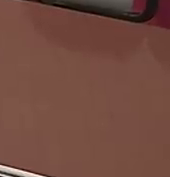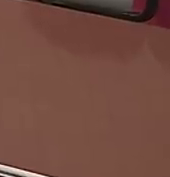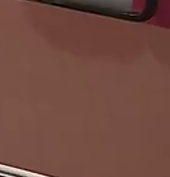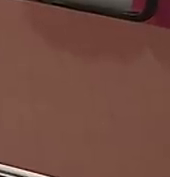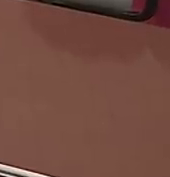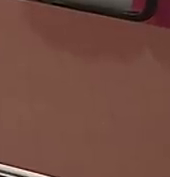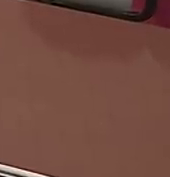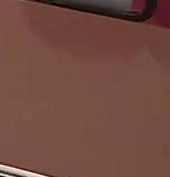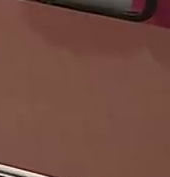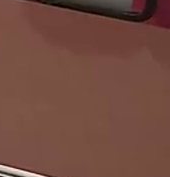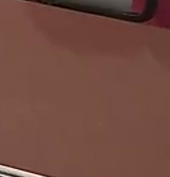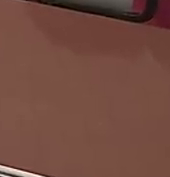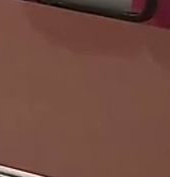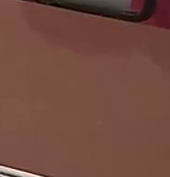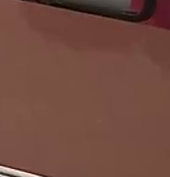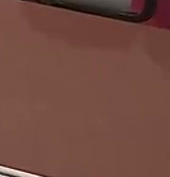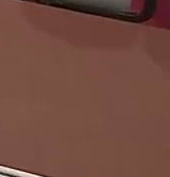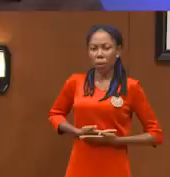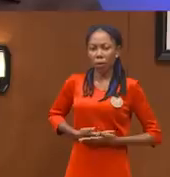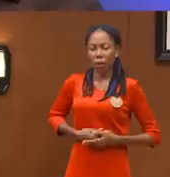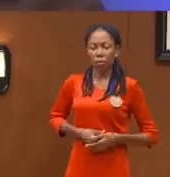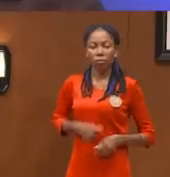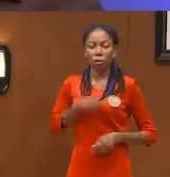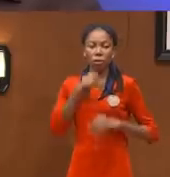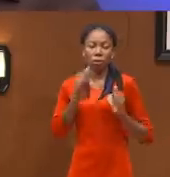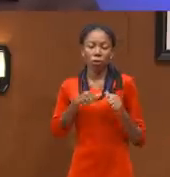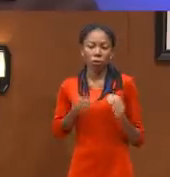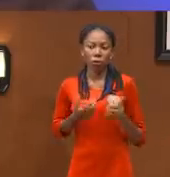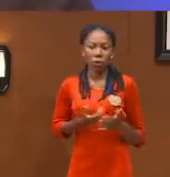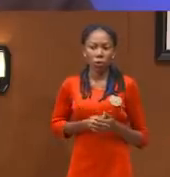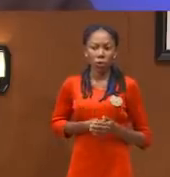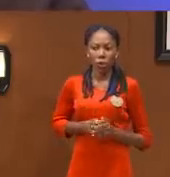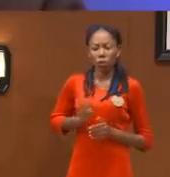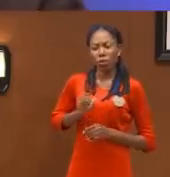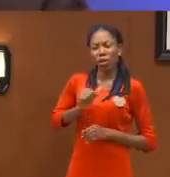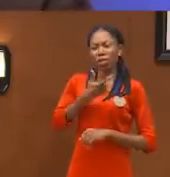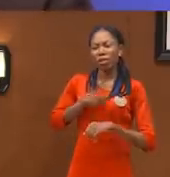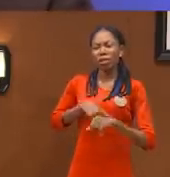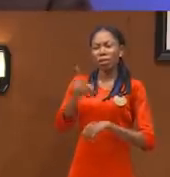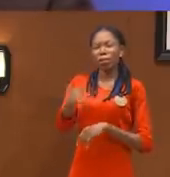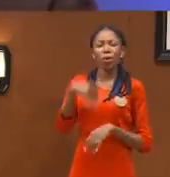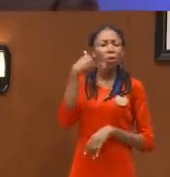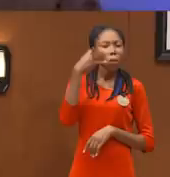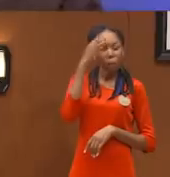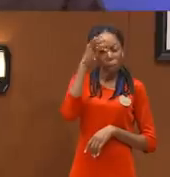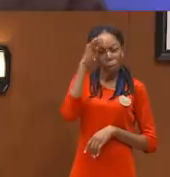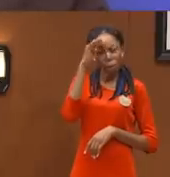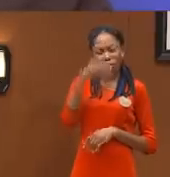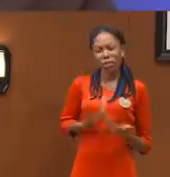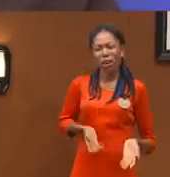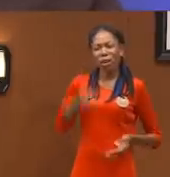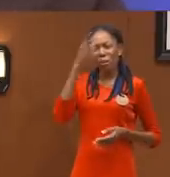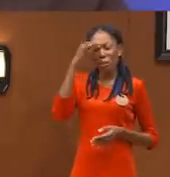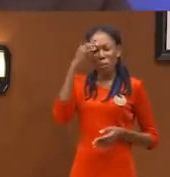hospital bills, and upkeep thereafter. If I should call him, anytime I call him, he'll say he does not. Then he blocked